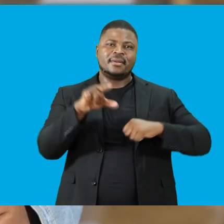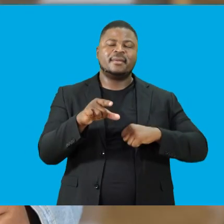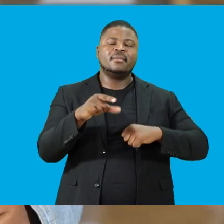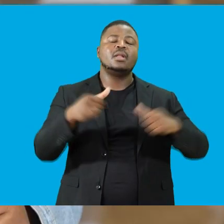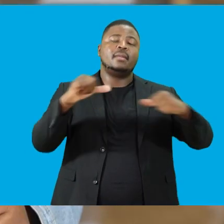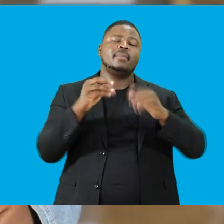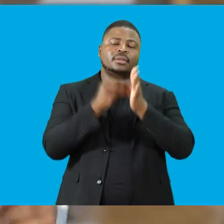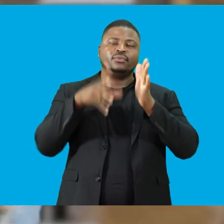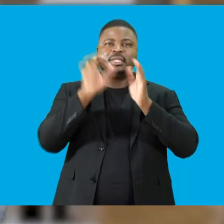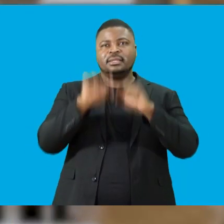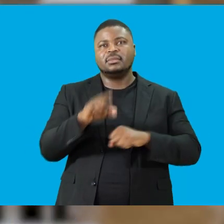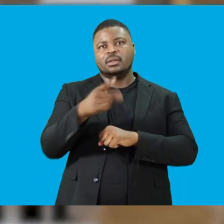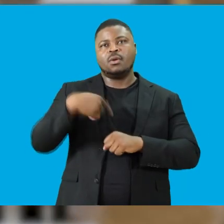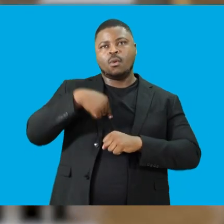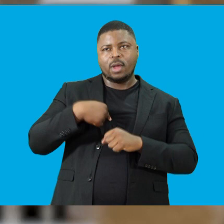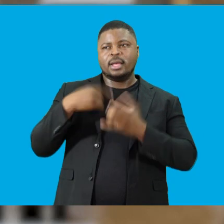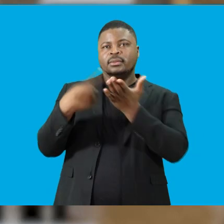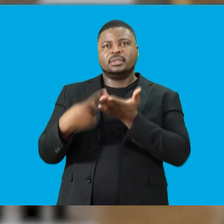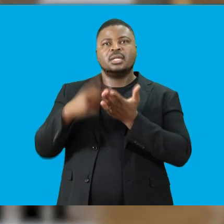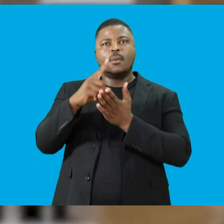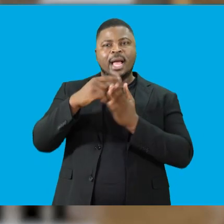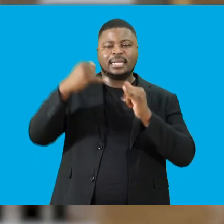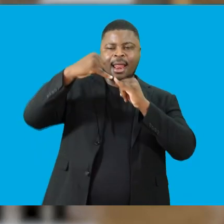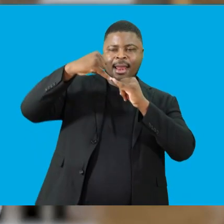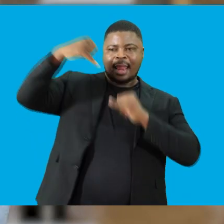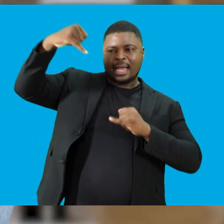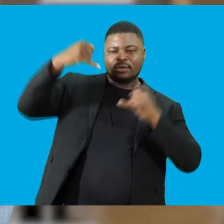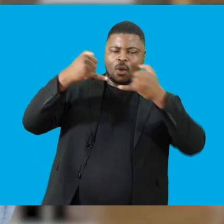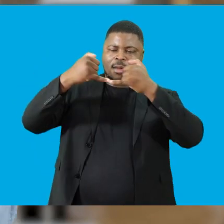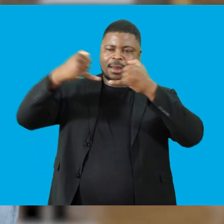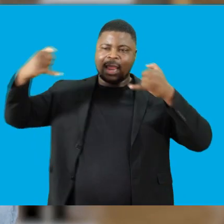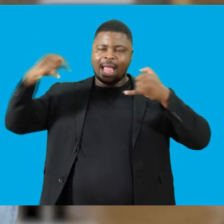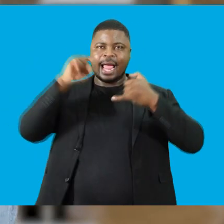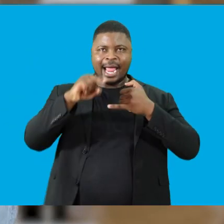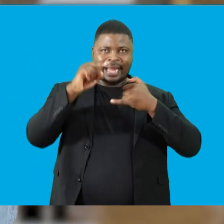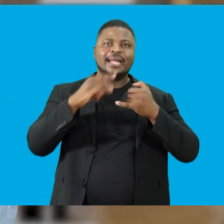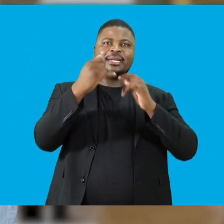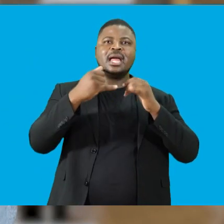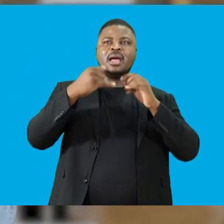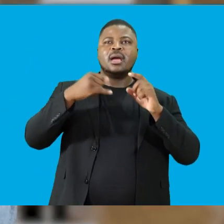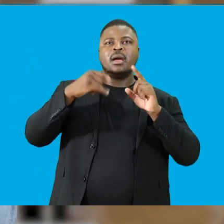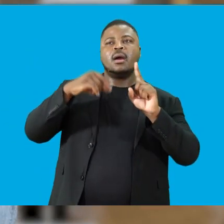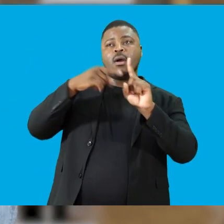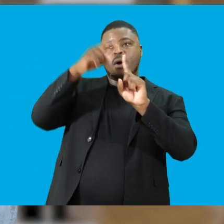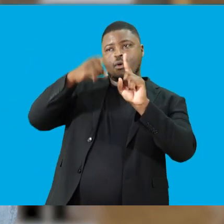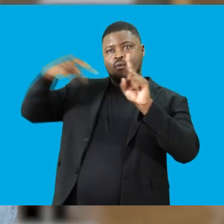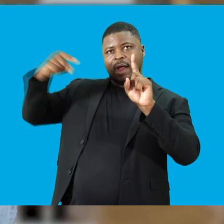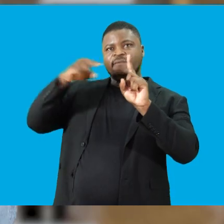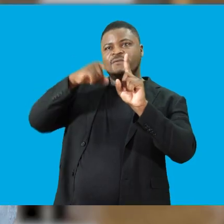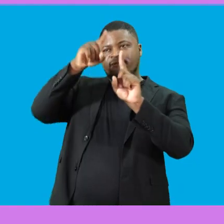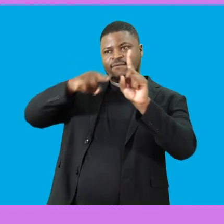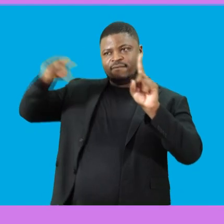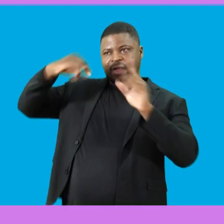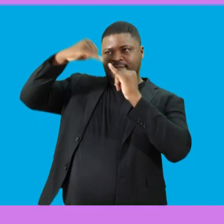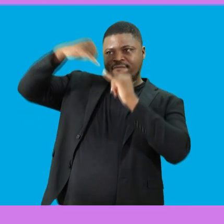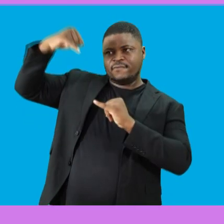Welcome back, learners. Now let's look at our line graph. A line graph and a broken line graph are graphs where points are